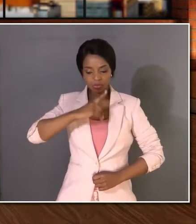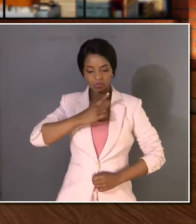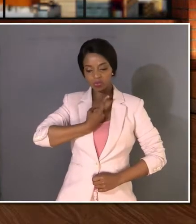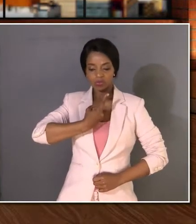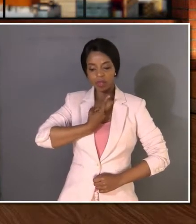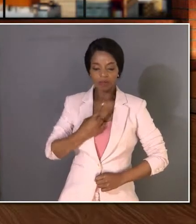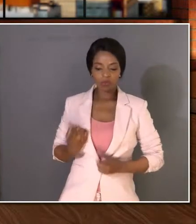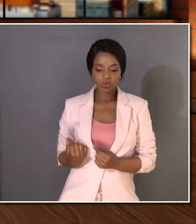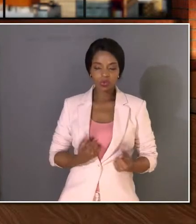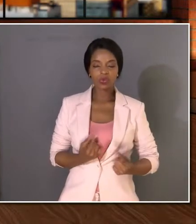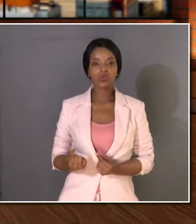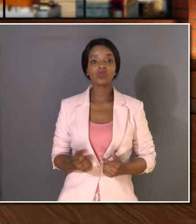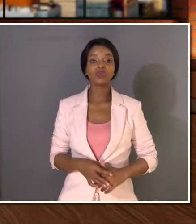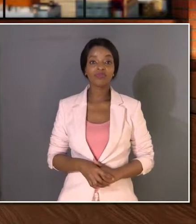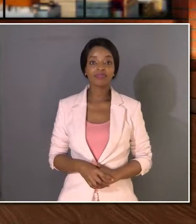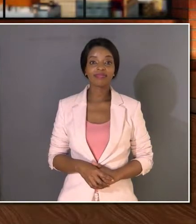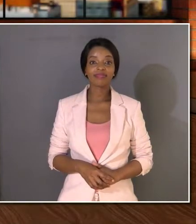users.